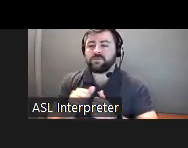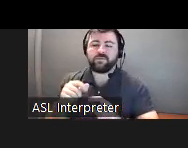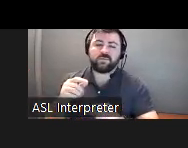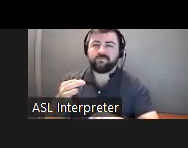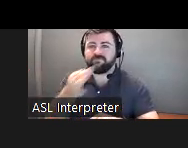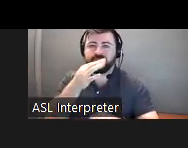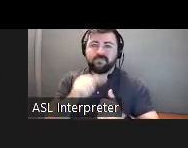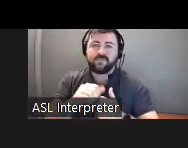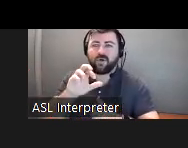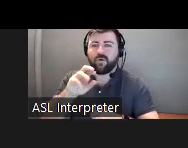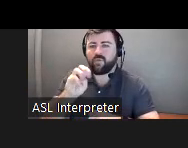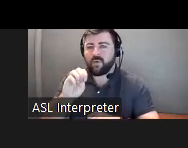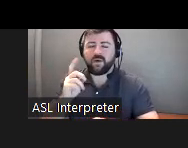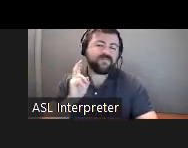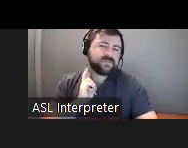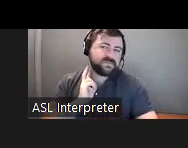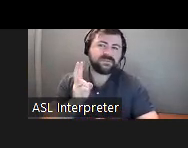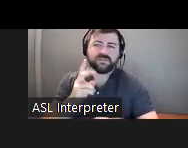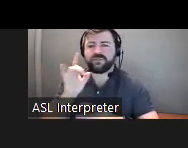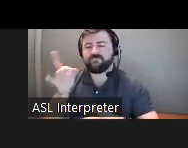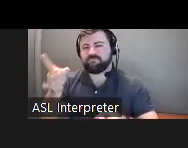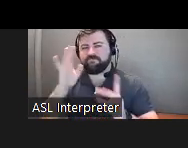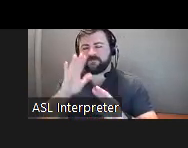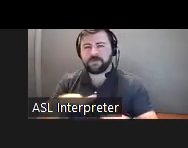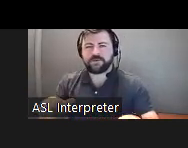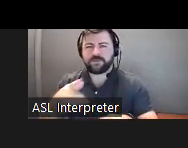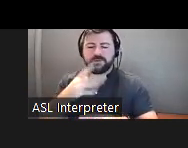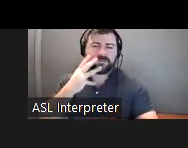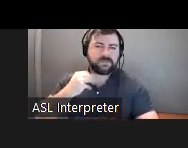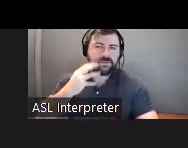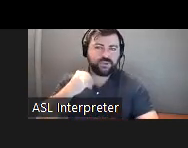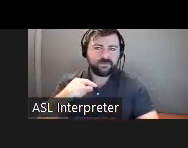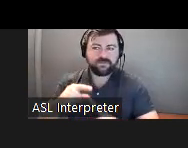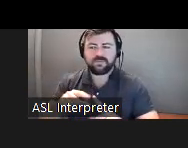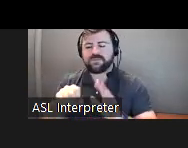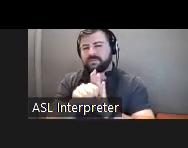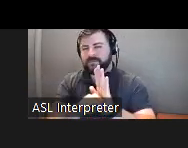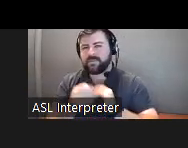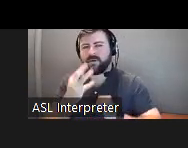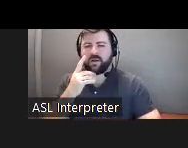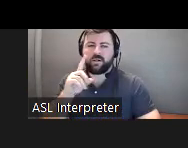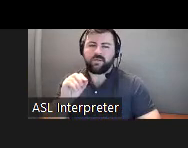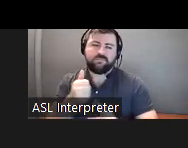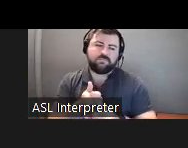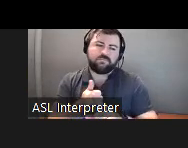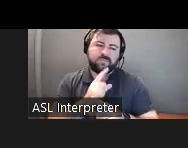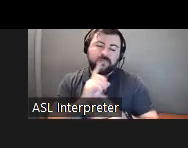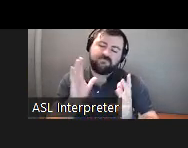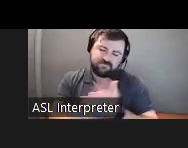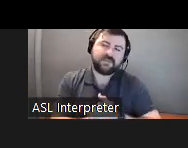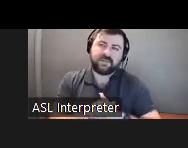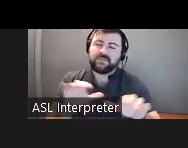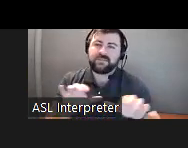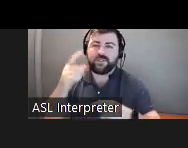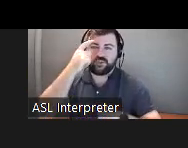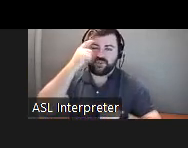in crime victimization, trauma, adverse childhood experiences. Like the state of Colorado has done its trauma